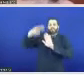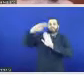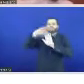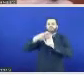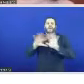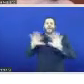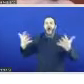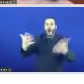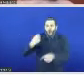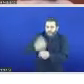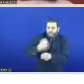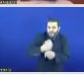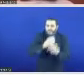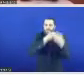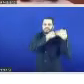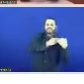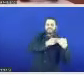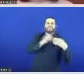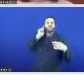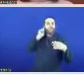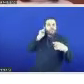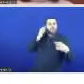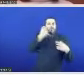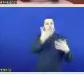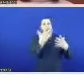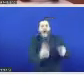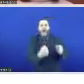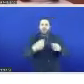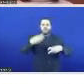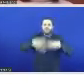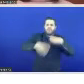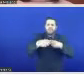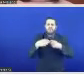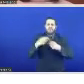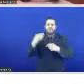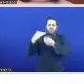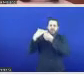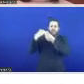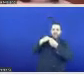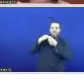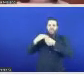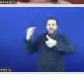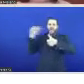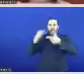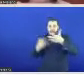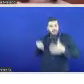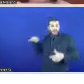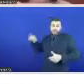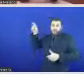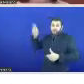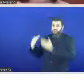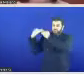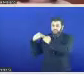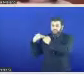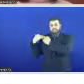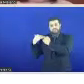in, but it hasn't yet reached the level of government attention. So I'm going to stop my 30 seconds with, let's get that list